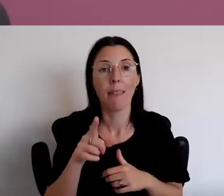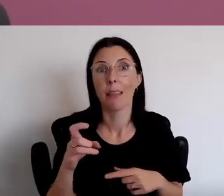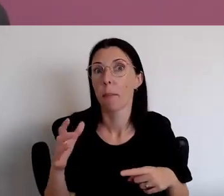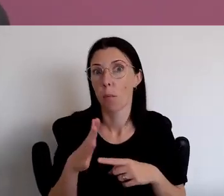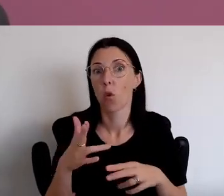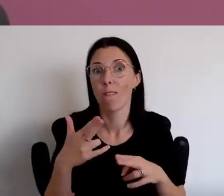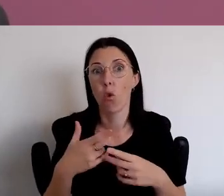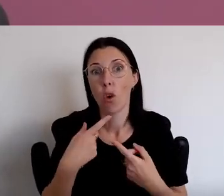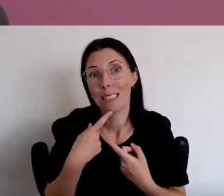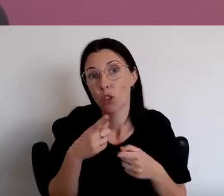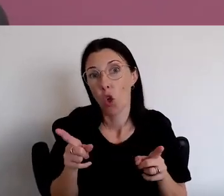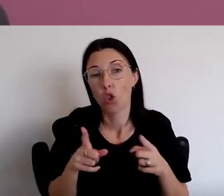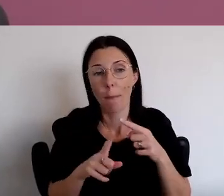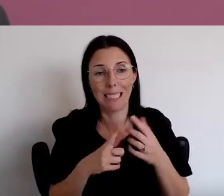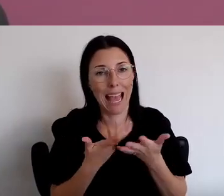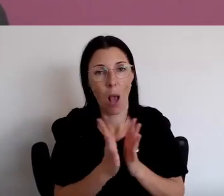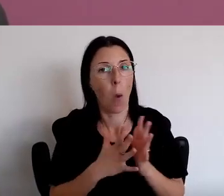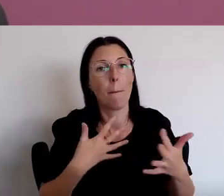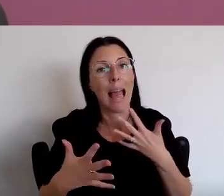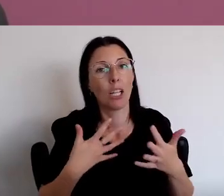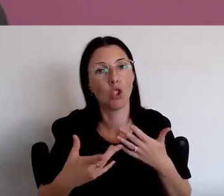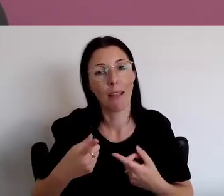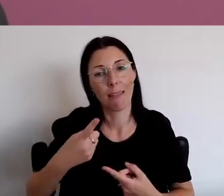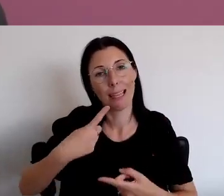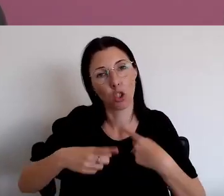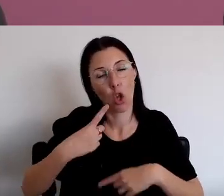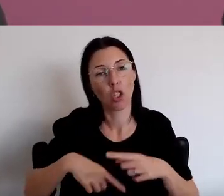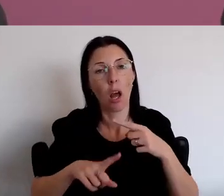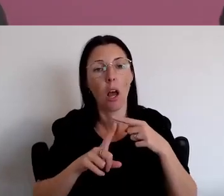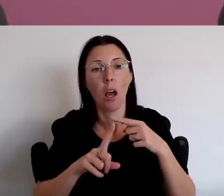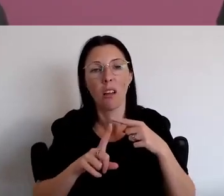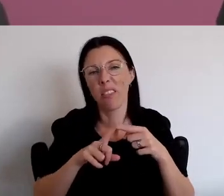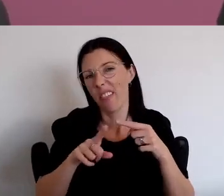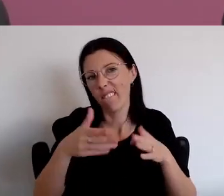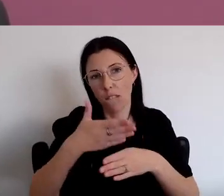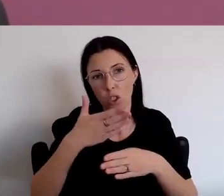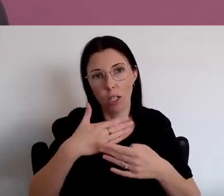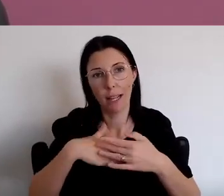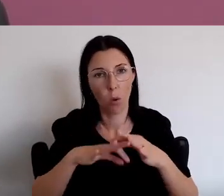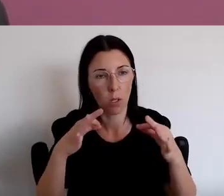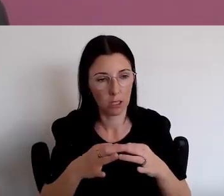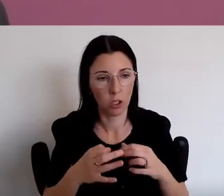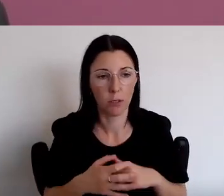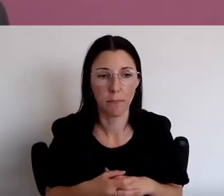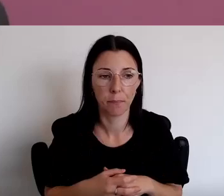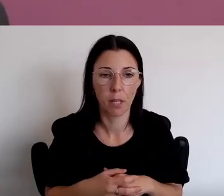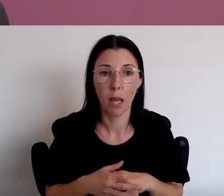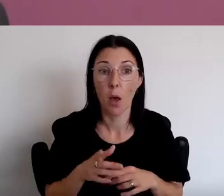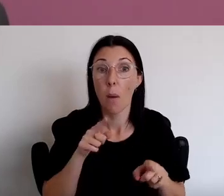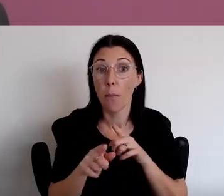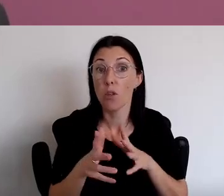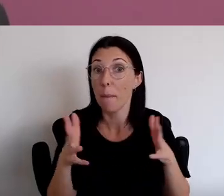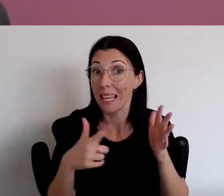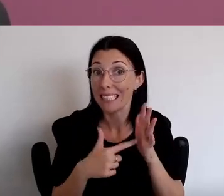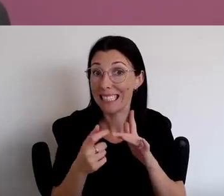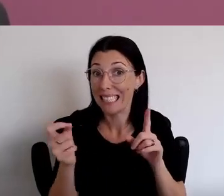the management of that disclosure, and also the engagement and education function within the organisation. I think the biggest tip for someone in that